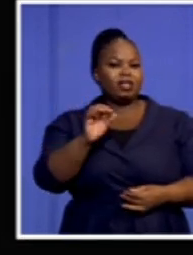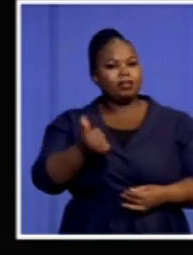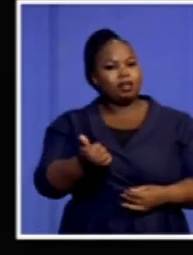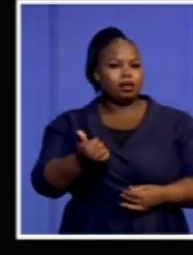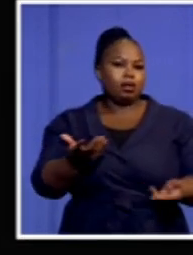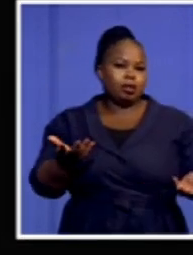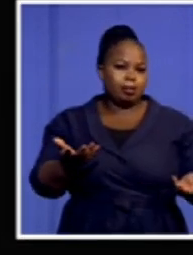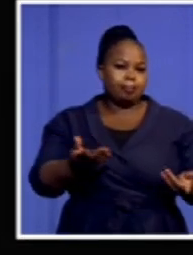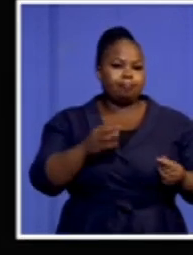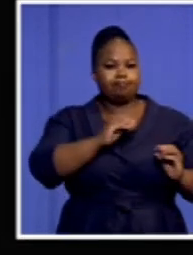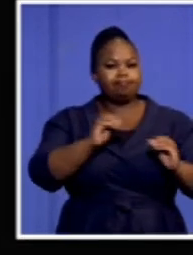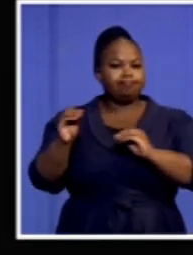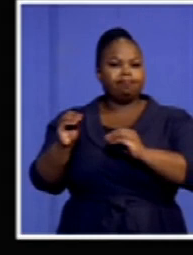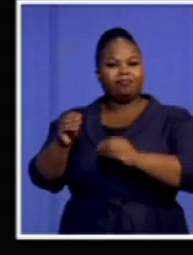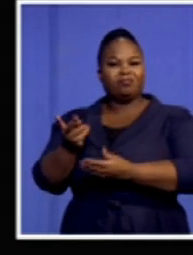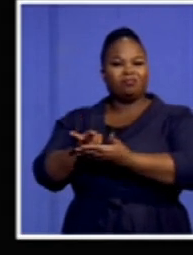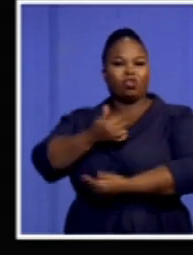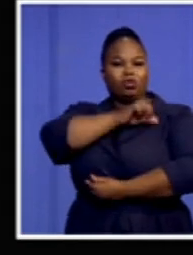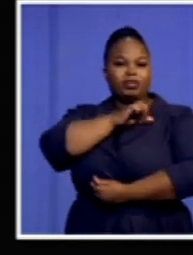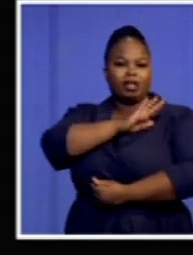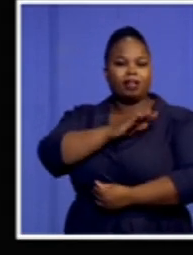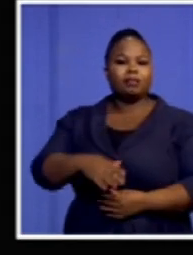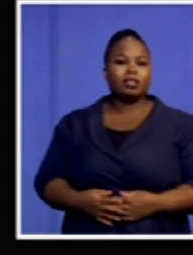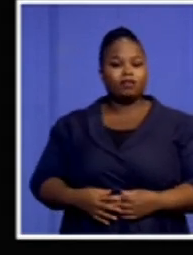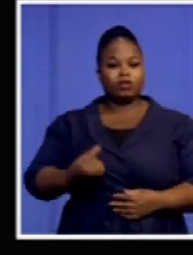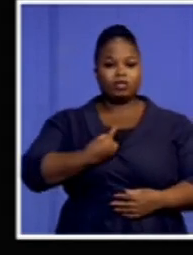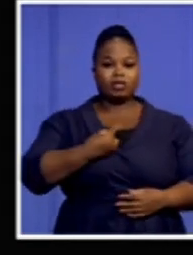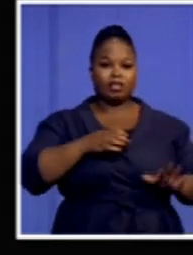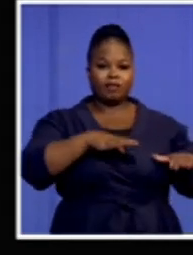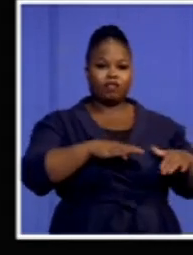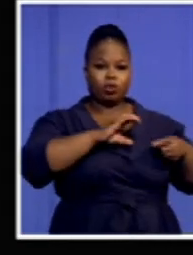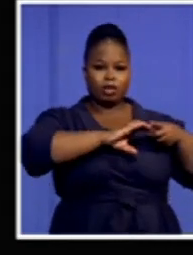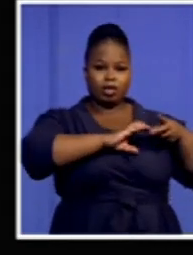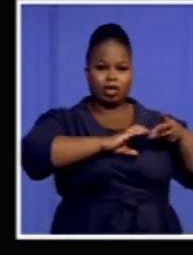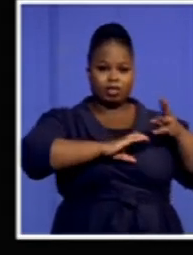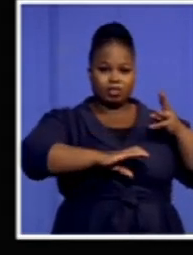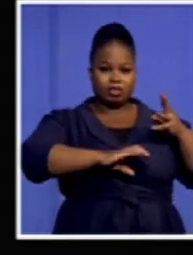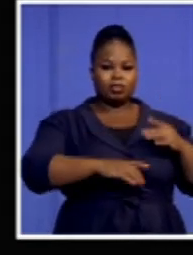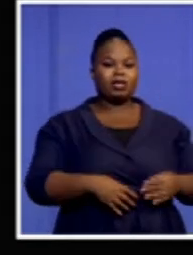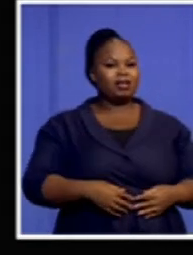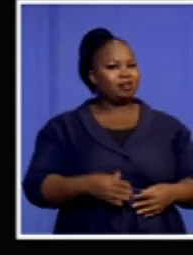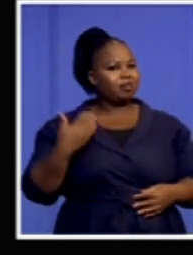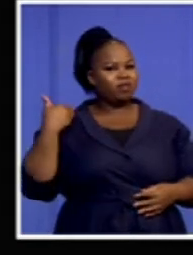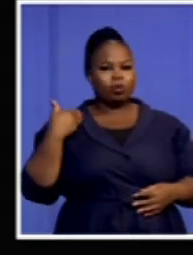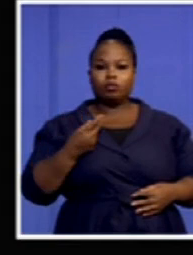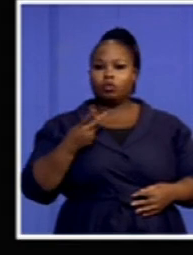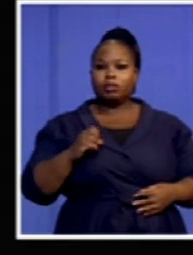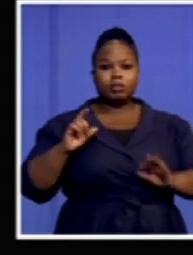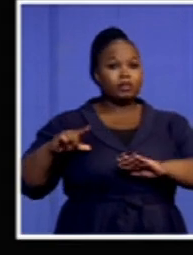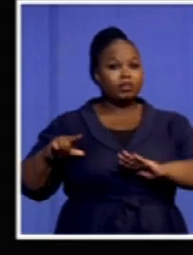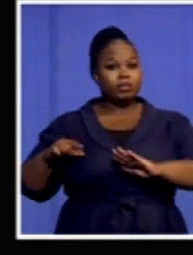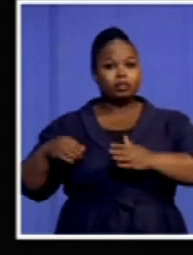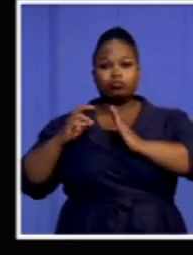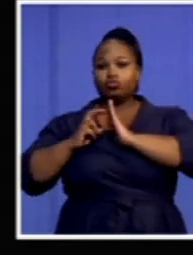of. The criteria for self-quarantine or self-isolation was not in the 2017 regulation, as the quarantine